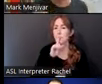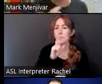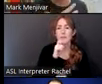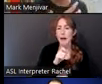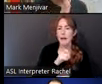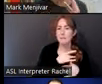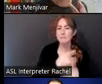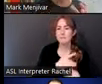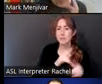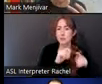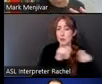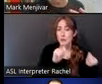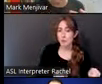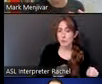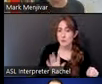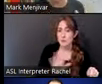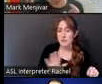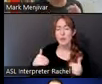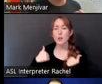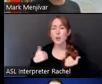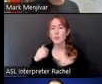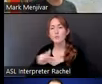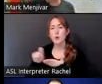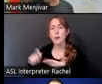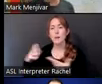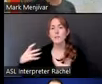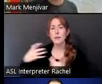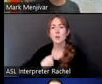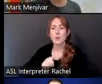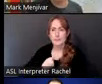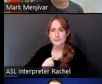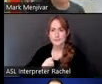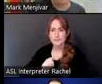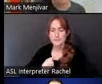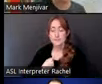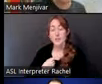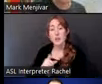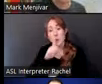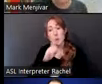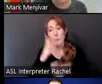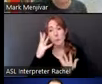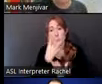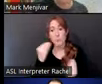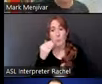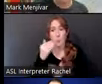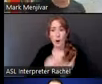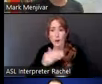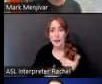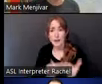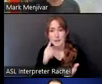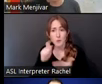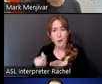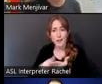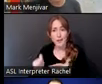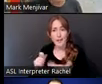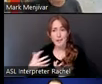youth did is they wrote a summary of that oral history. And I think there can be something really beautiful at that process, right, of writing a summary and who may